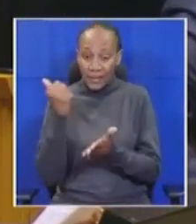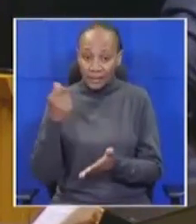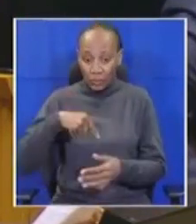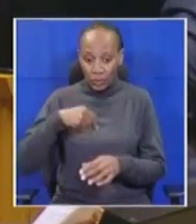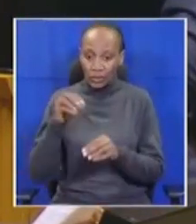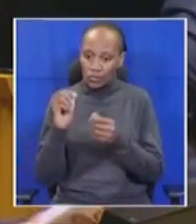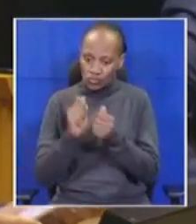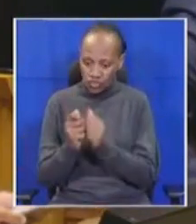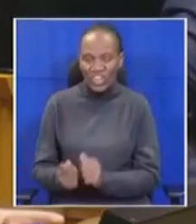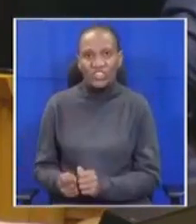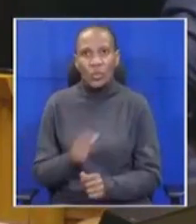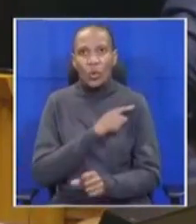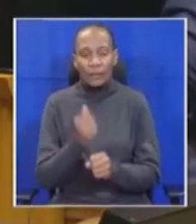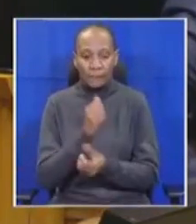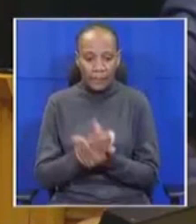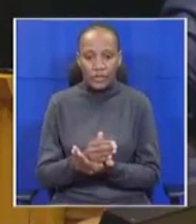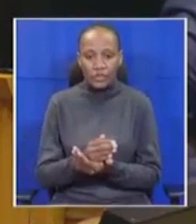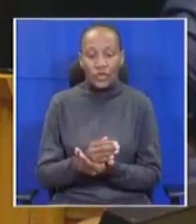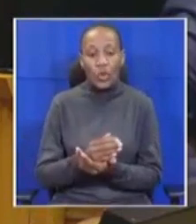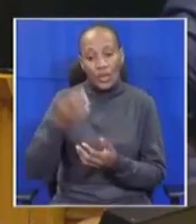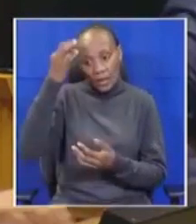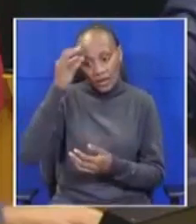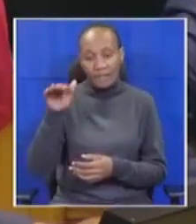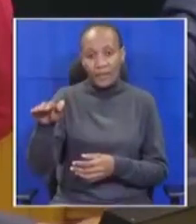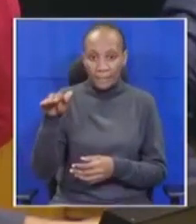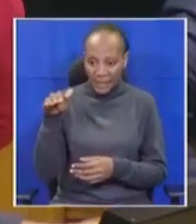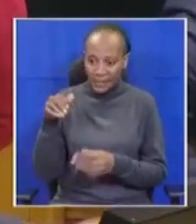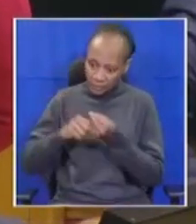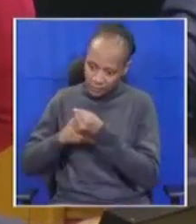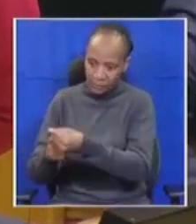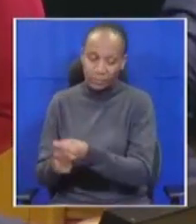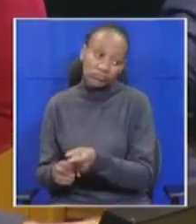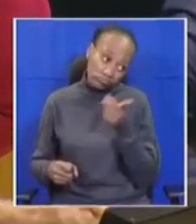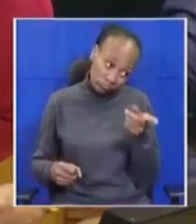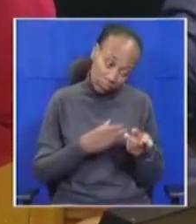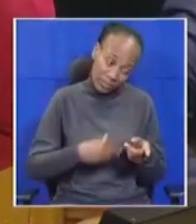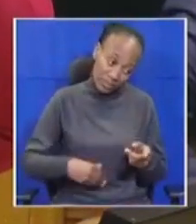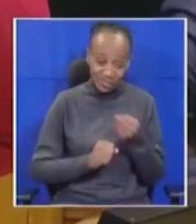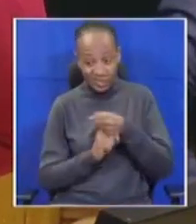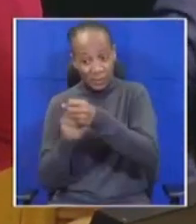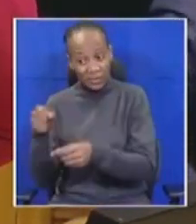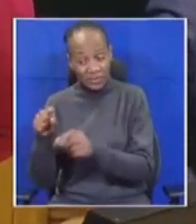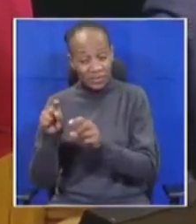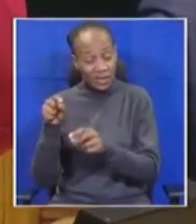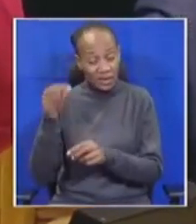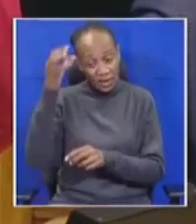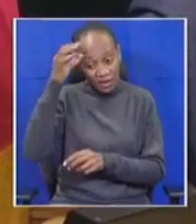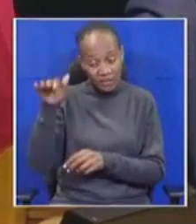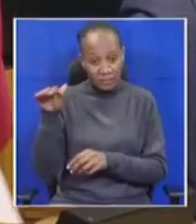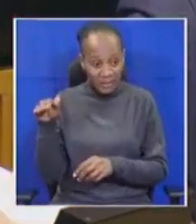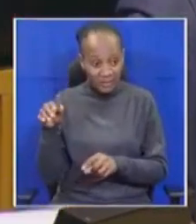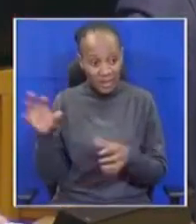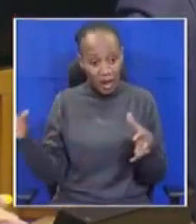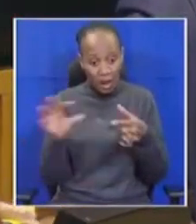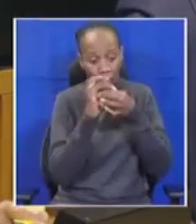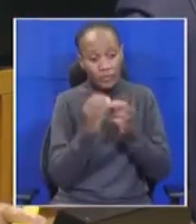to create a state-owned bank. Do you support the creation of a state-owned bank as recognized by the Banks Act? Thank you